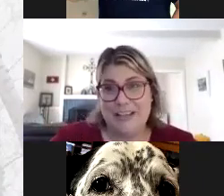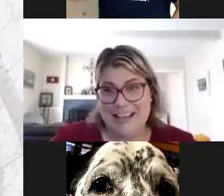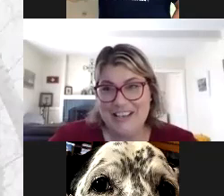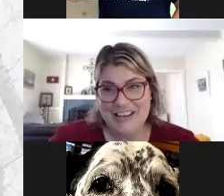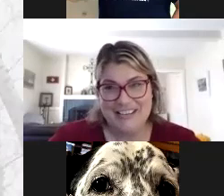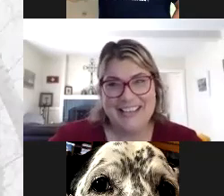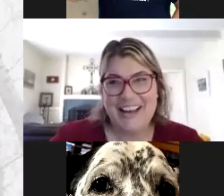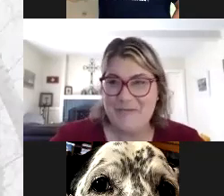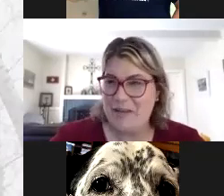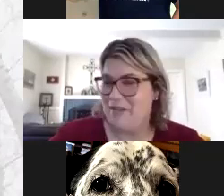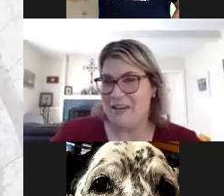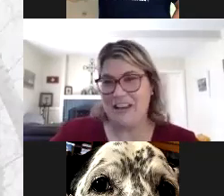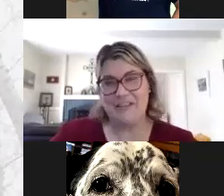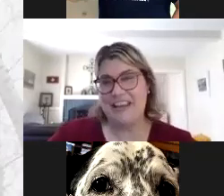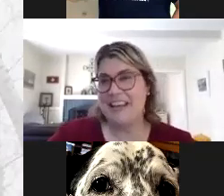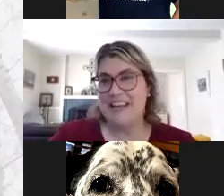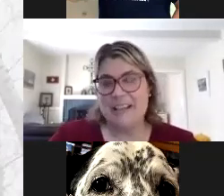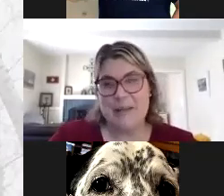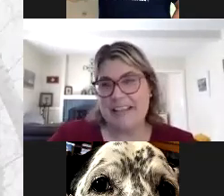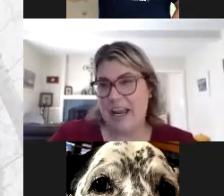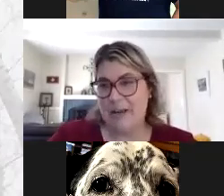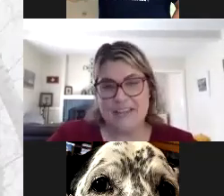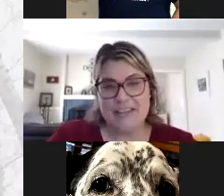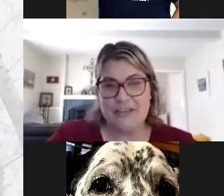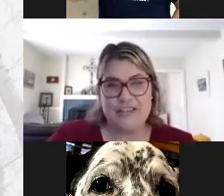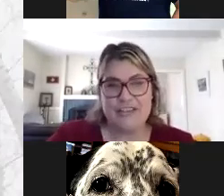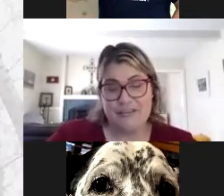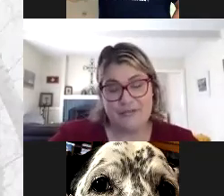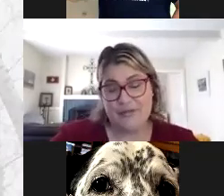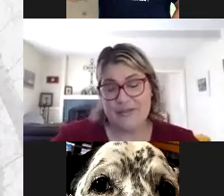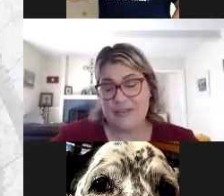really intentional on my part. If we spent time just